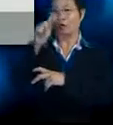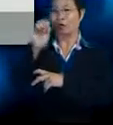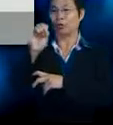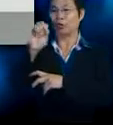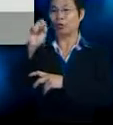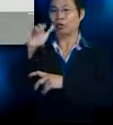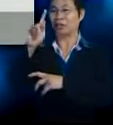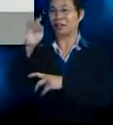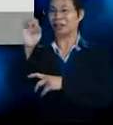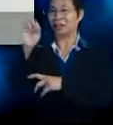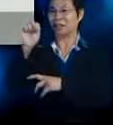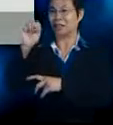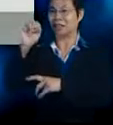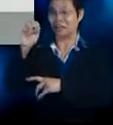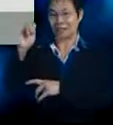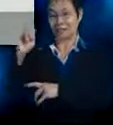photosynthesis.